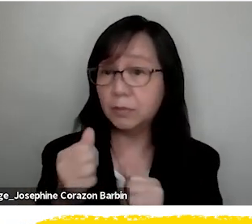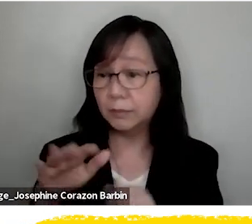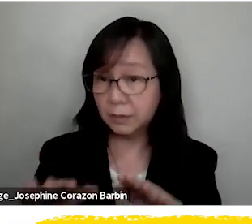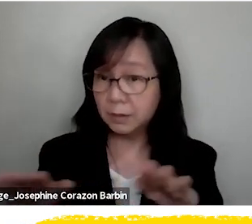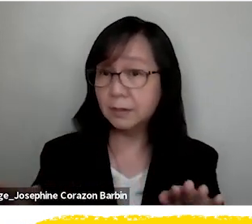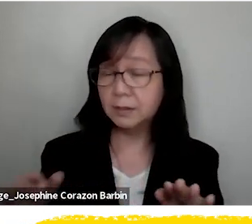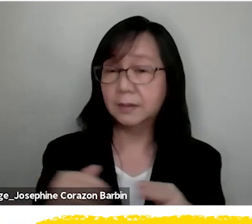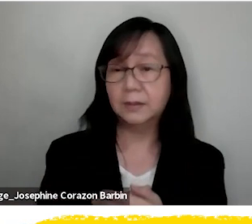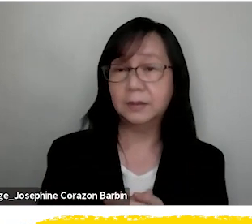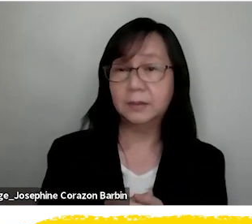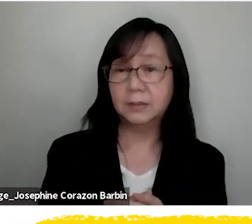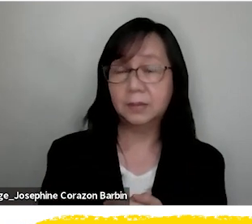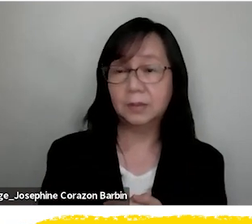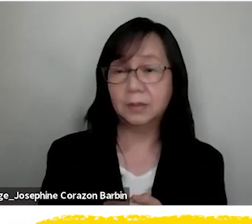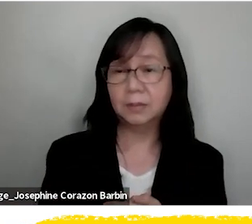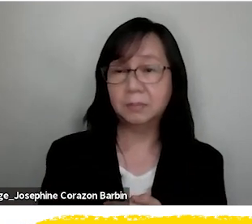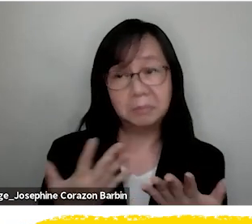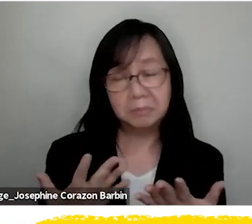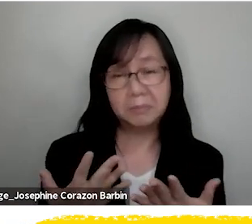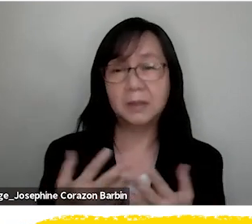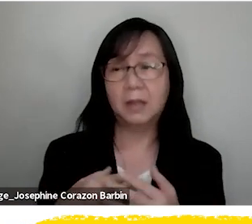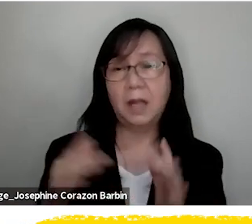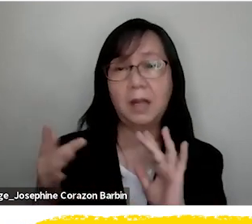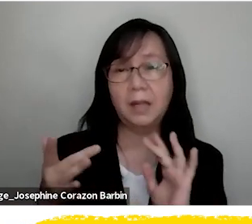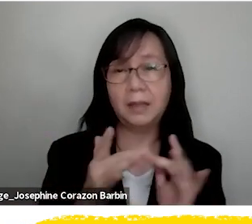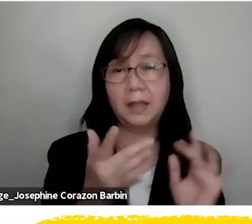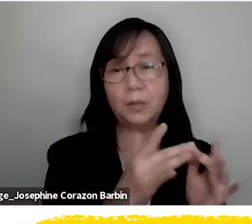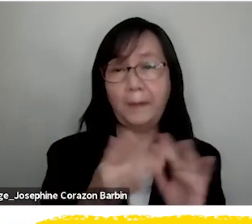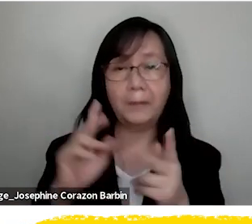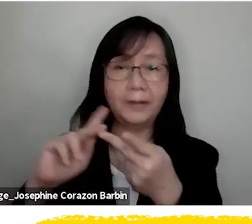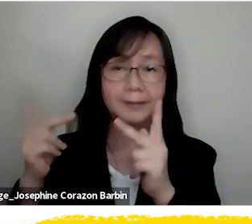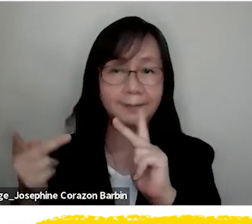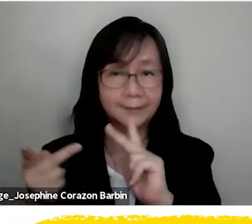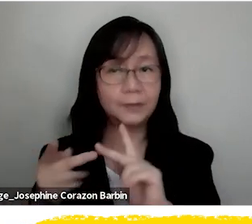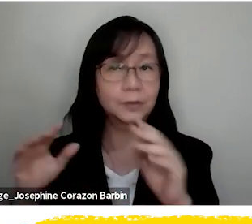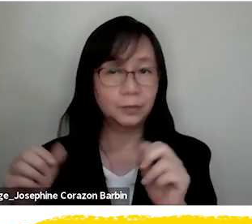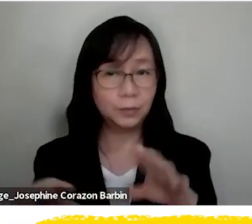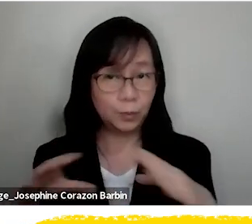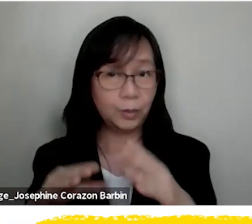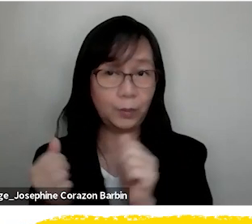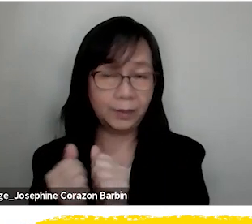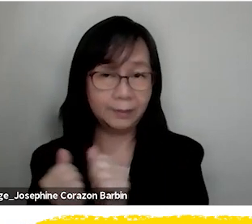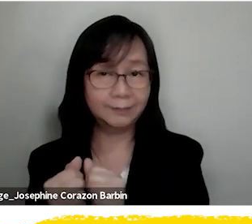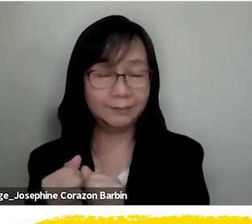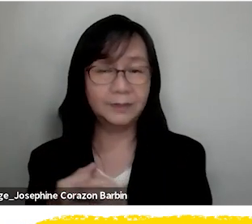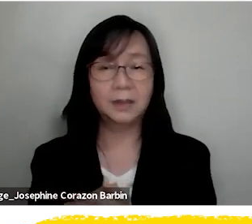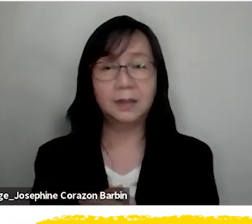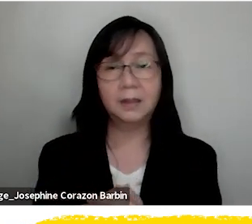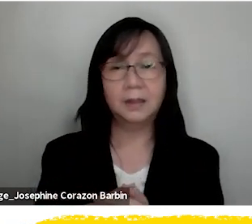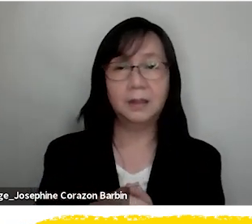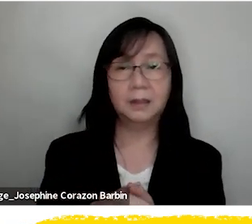children who our network, our partners work with, fall within